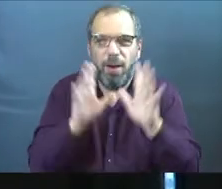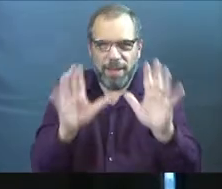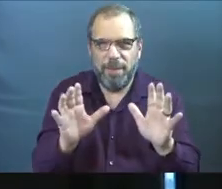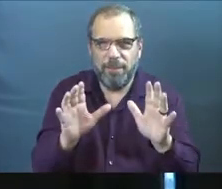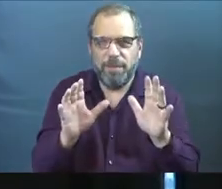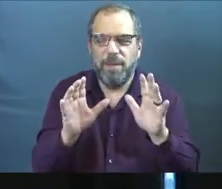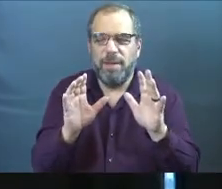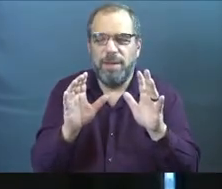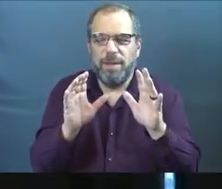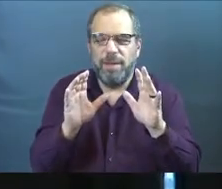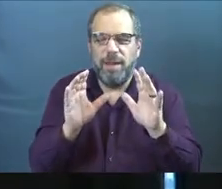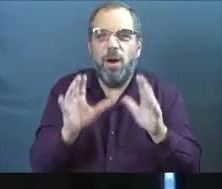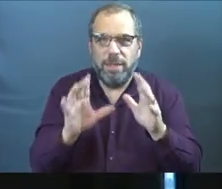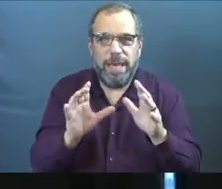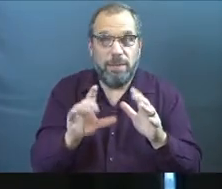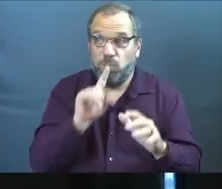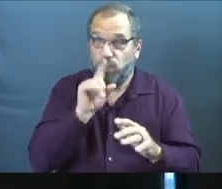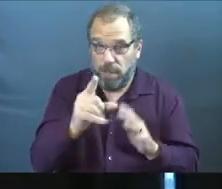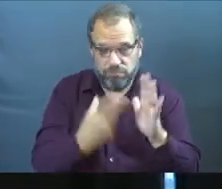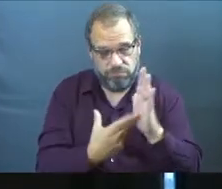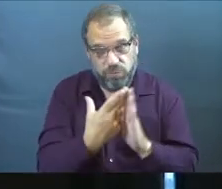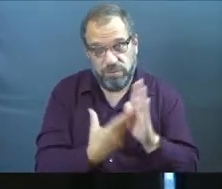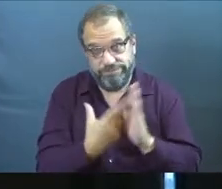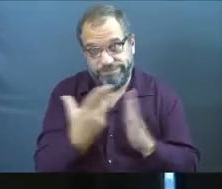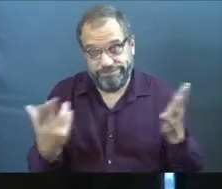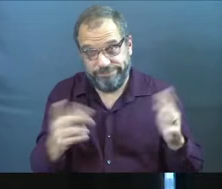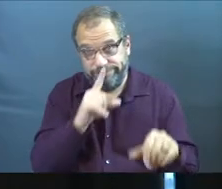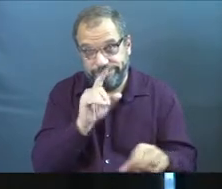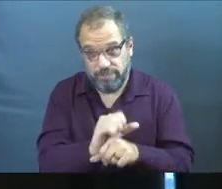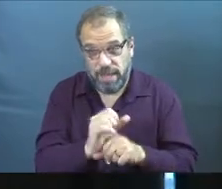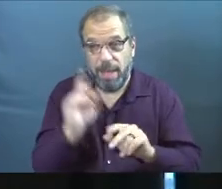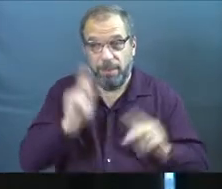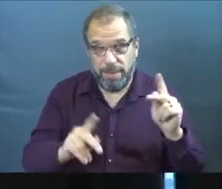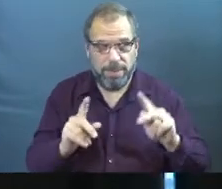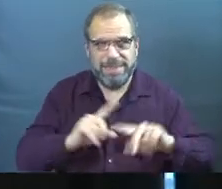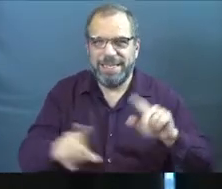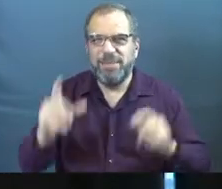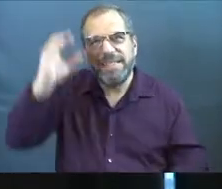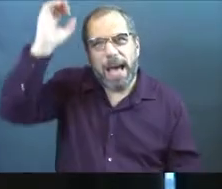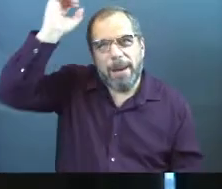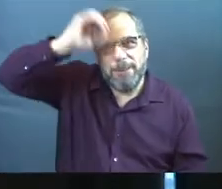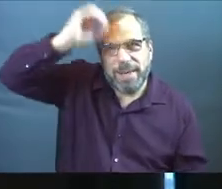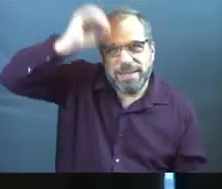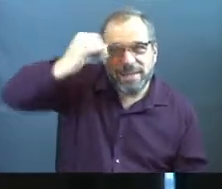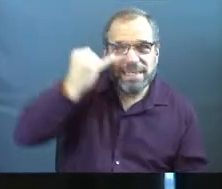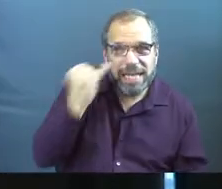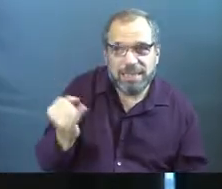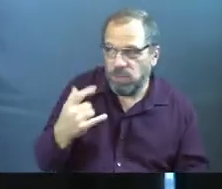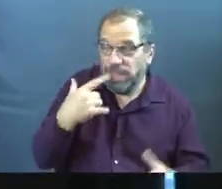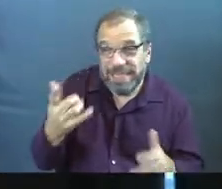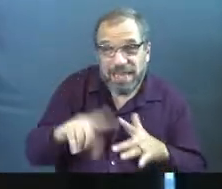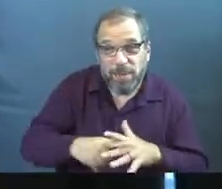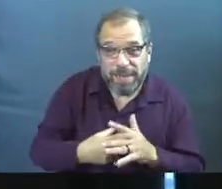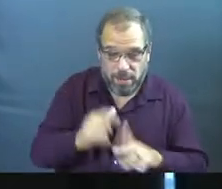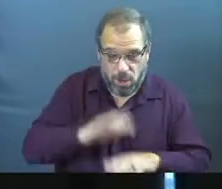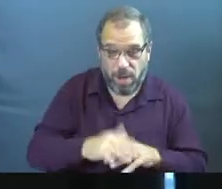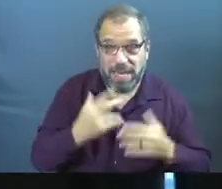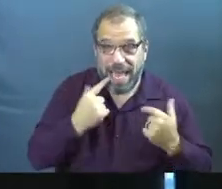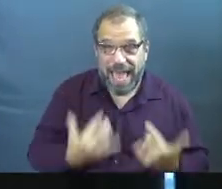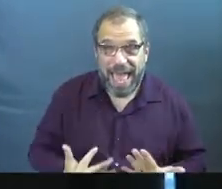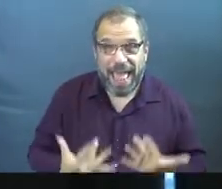right, so here's the reality, okay? People have a lot of different opinions and ideas, again, like we said at the beginning, on